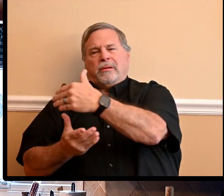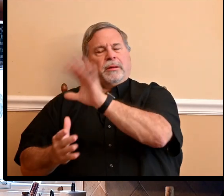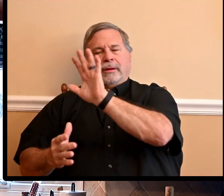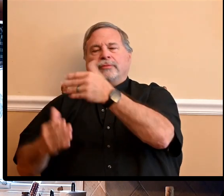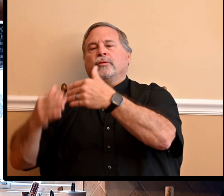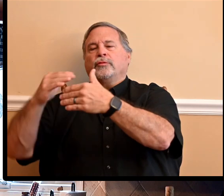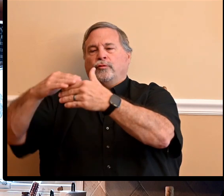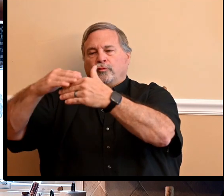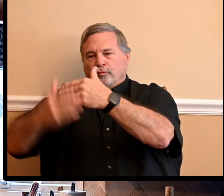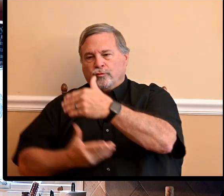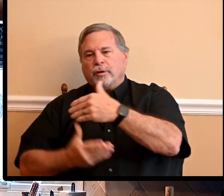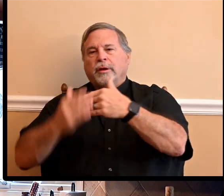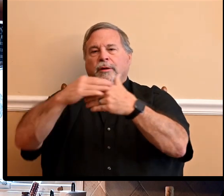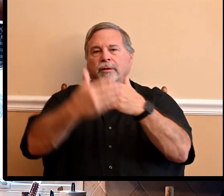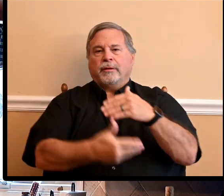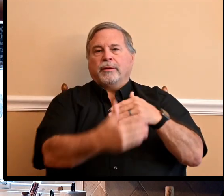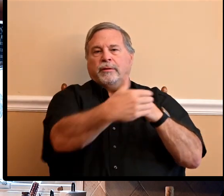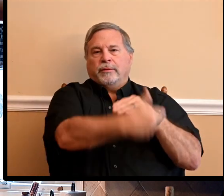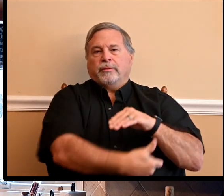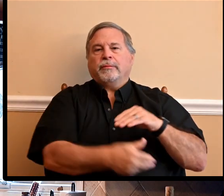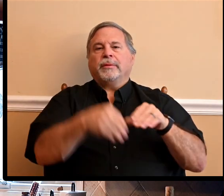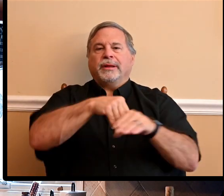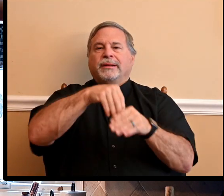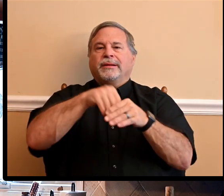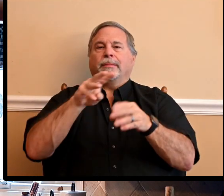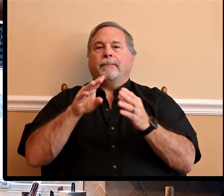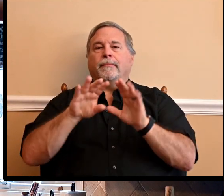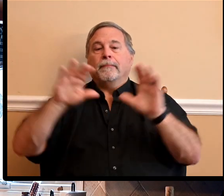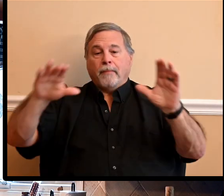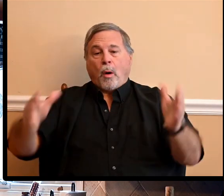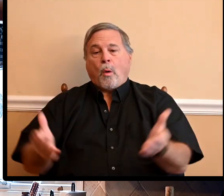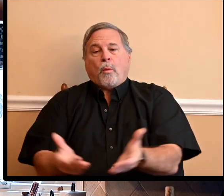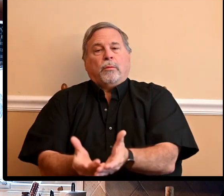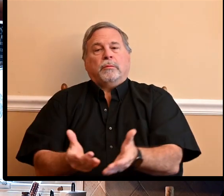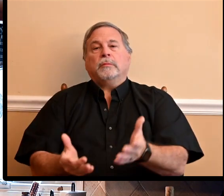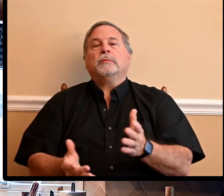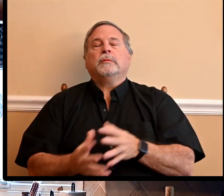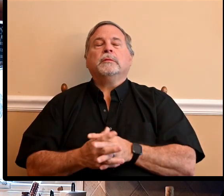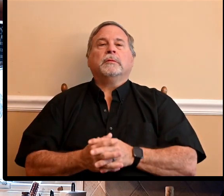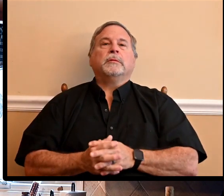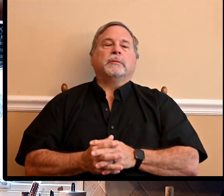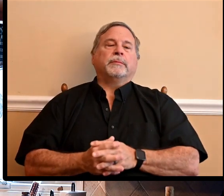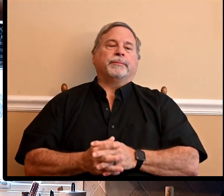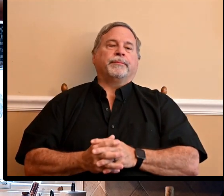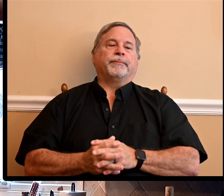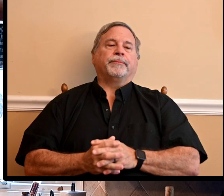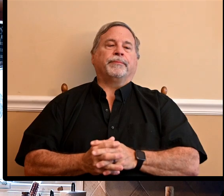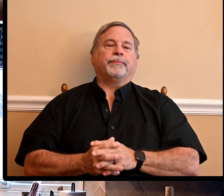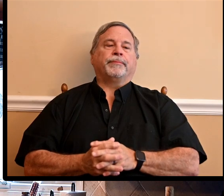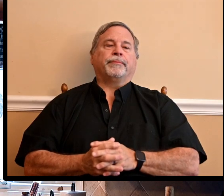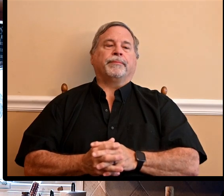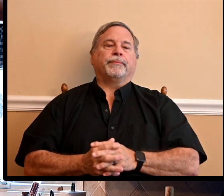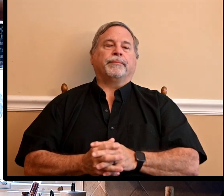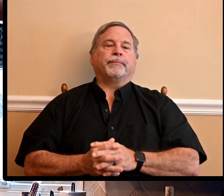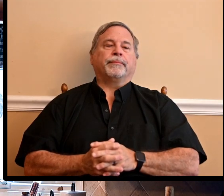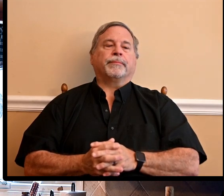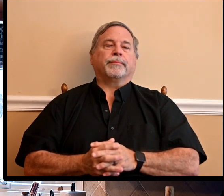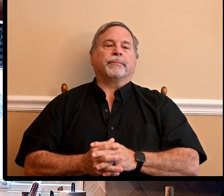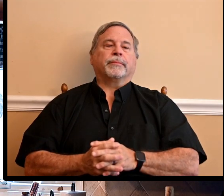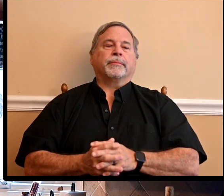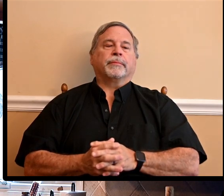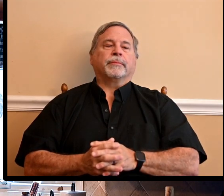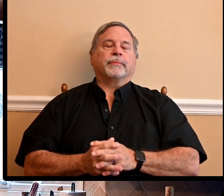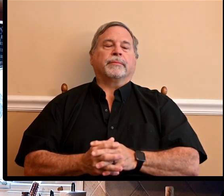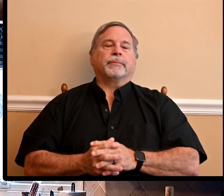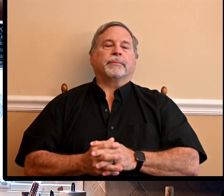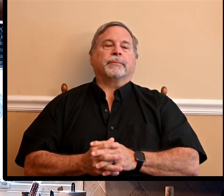of the bowl not get incorporated with the eggs. It's good practice to do anytime you're mixing, just to give it a chance to